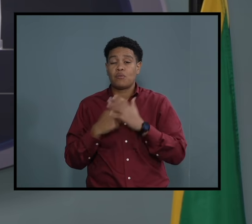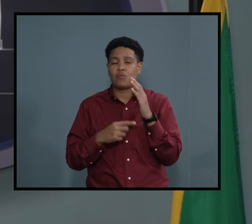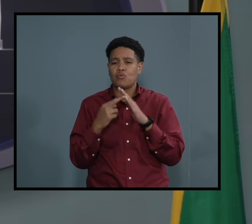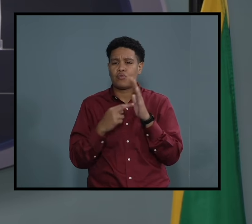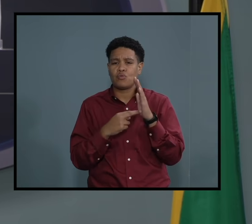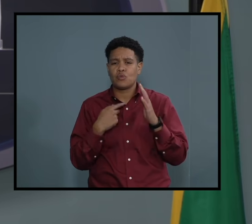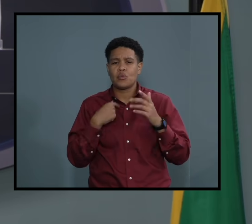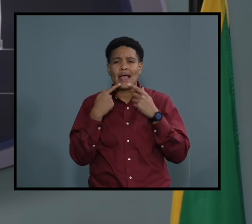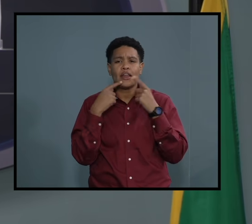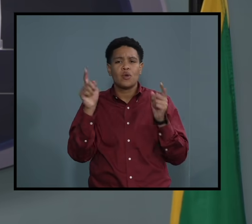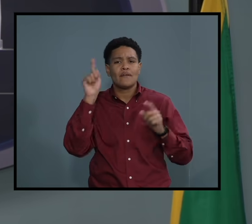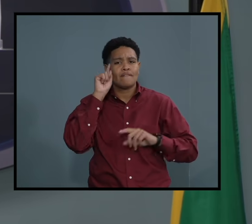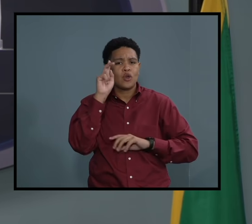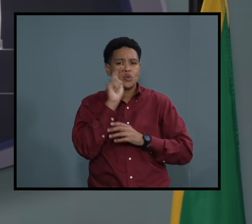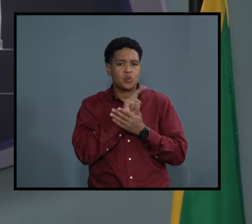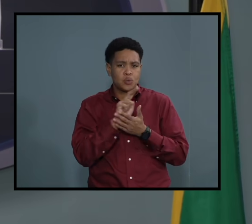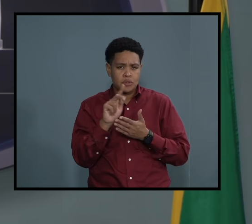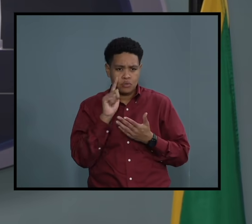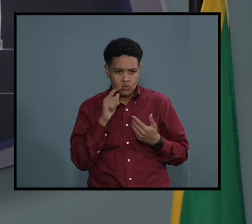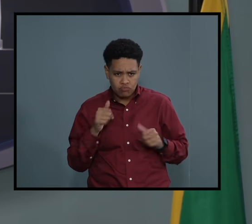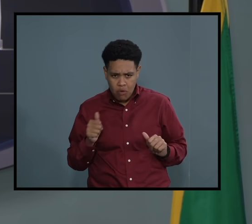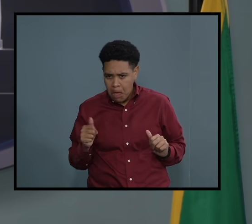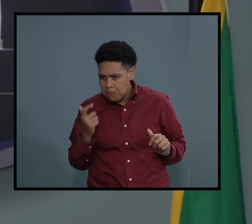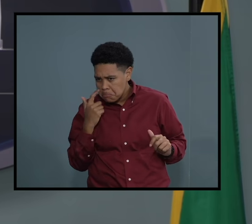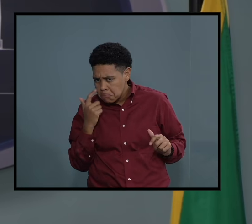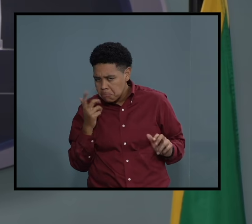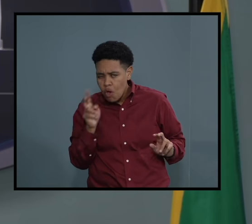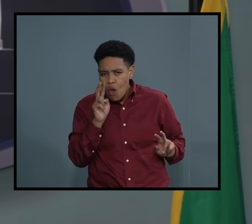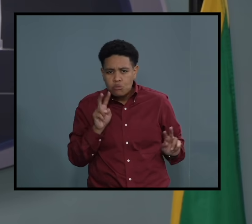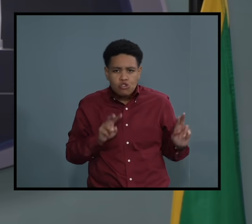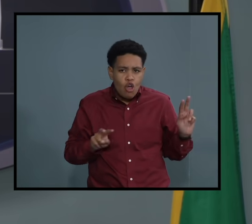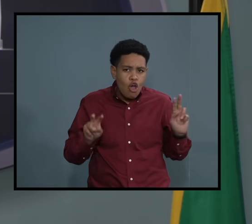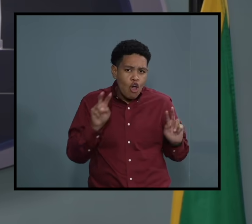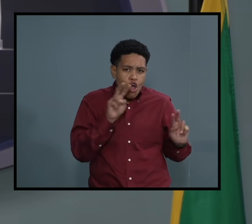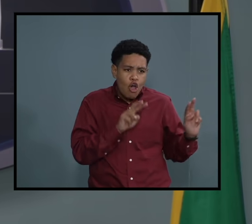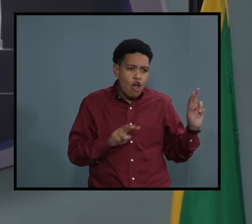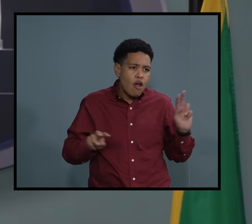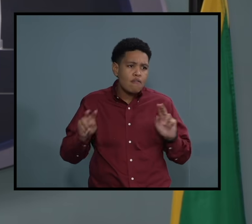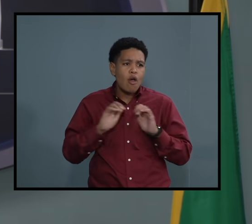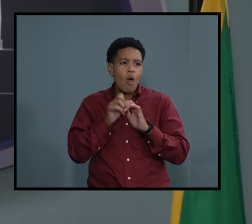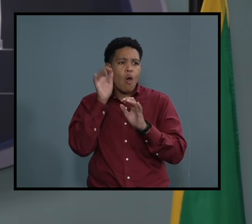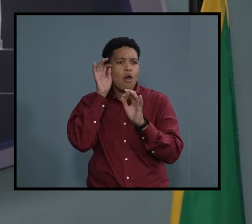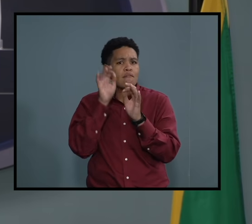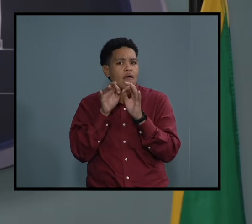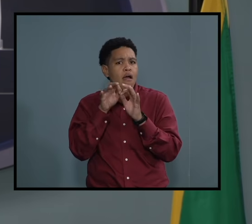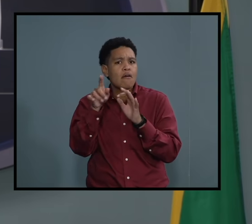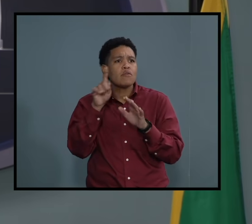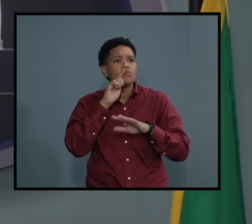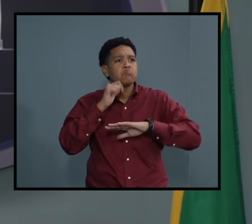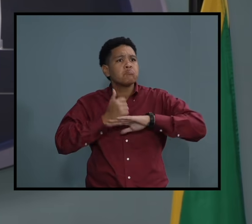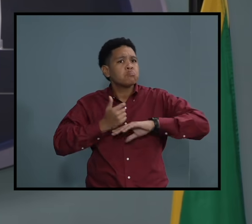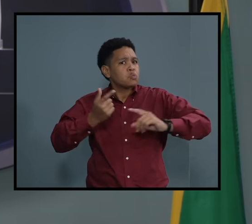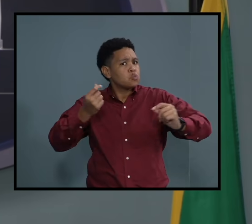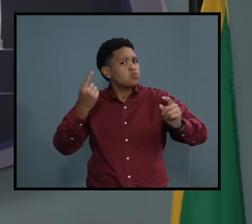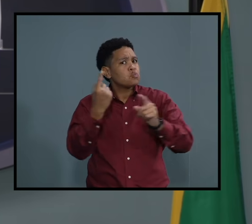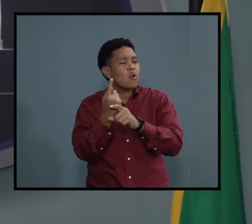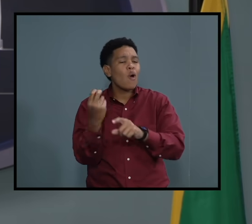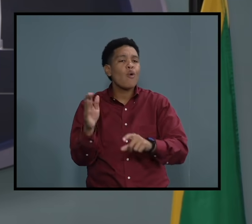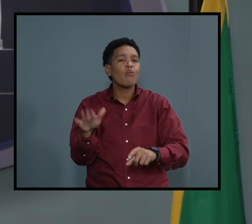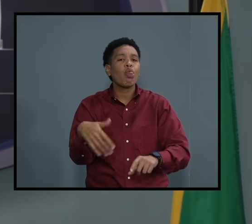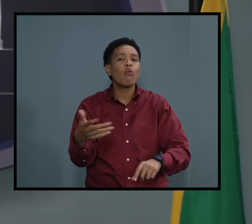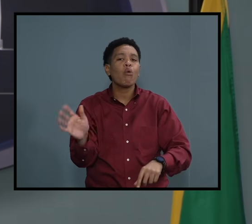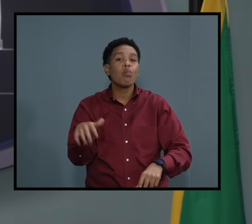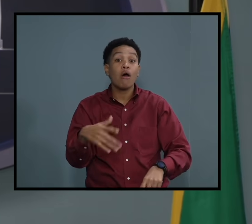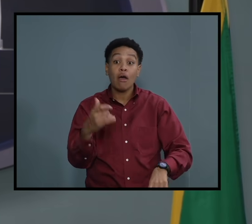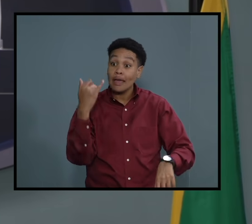announce for 2 weeks. We will observe how faithfully they are being implemented. And if